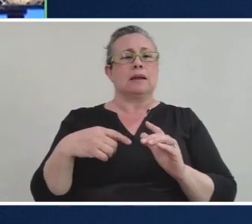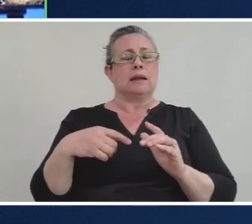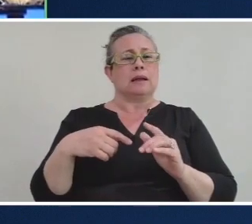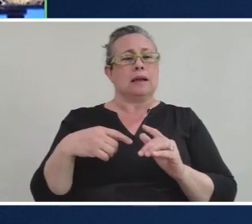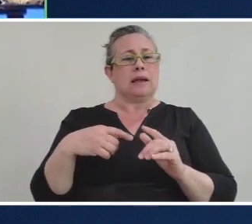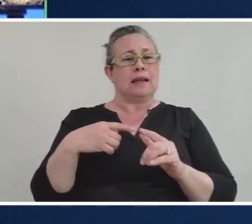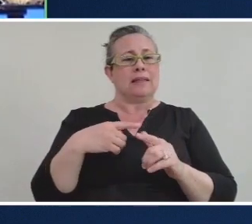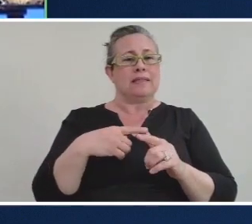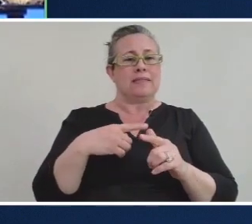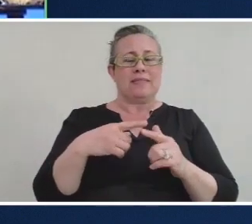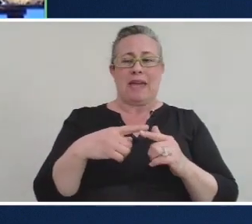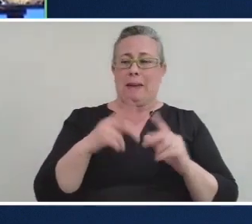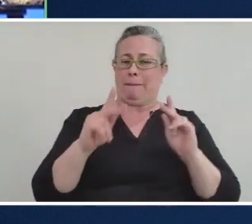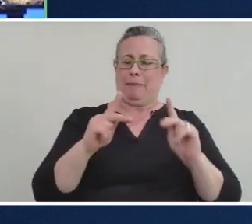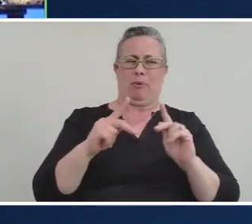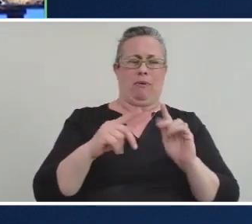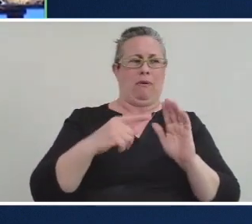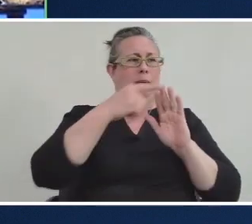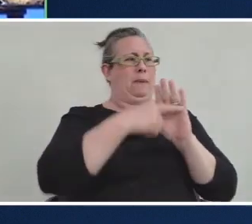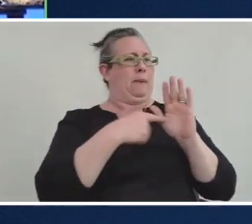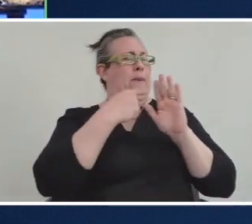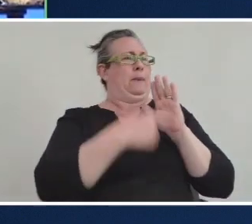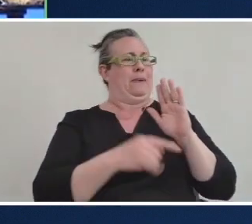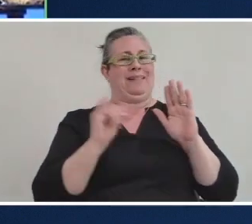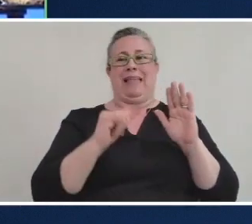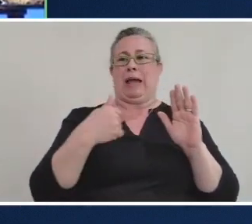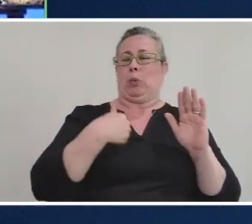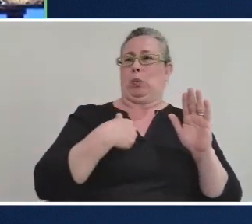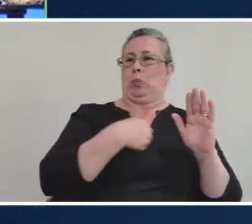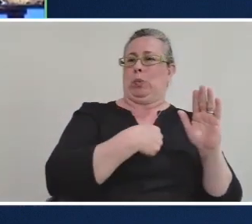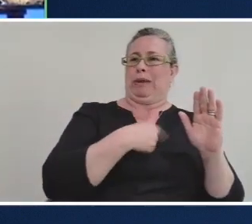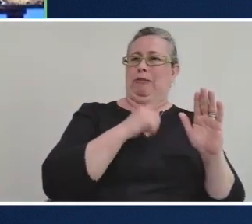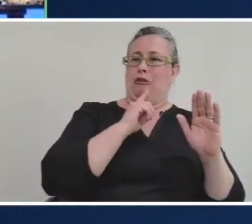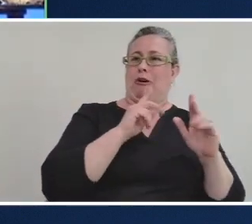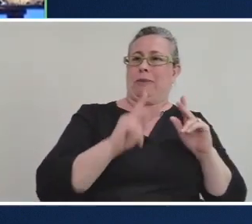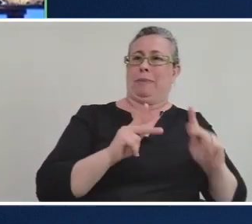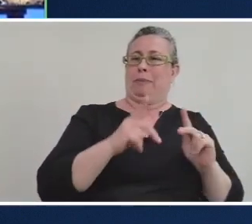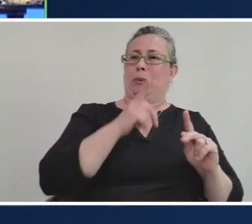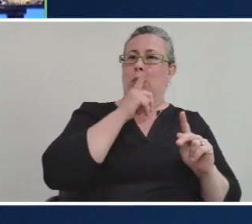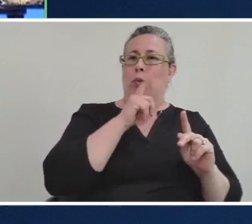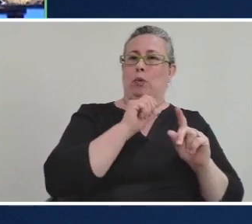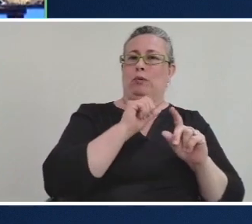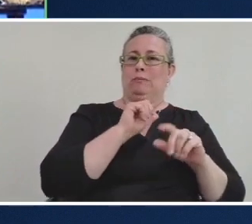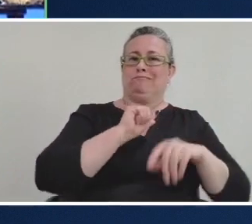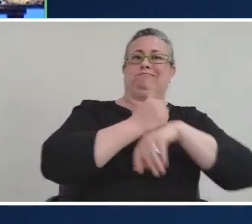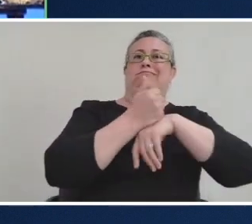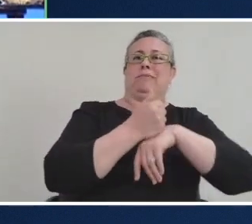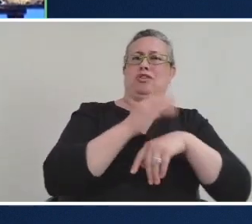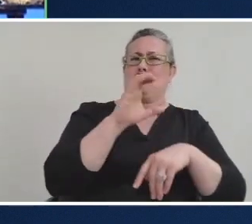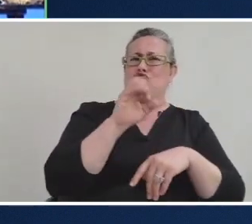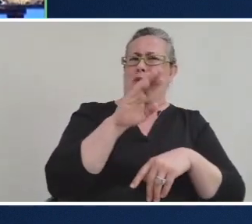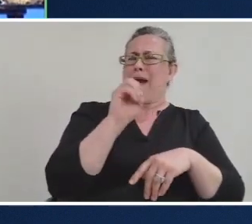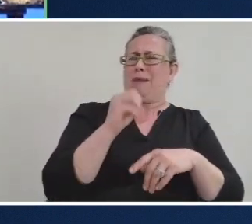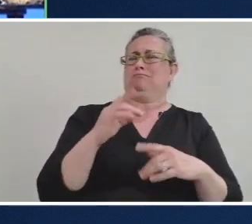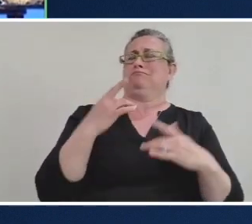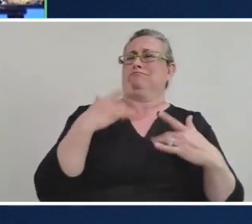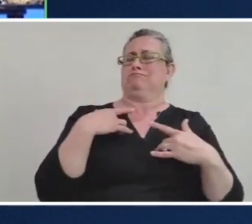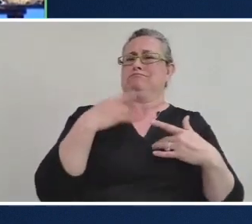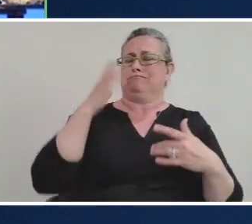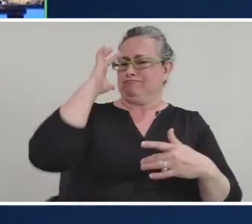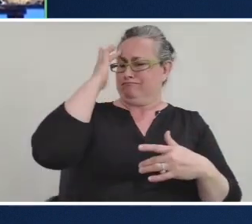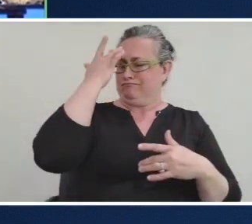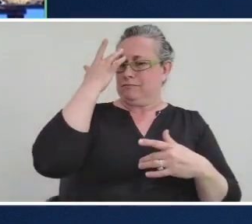are the ones, you know, who perpetrated the crime. So this has to change. It also requires, beyond this legal